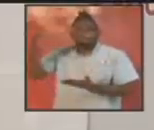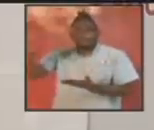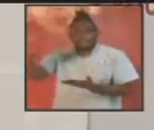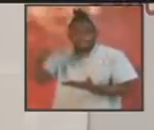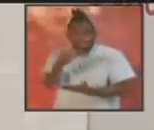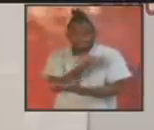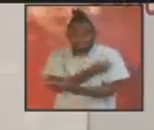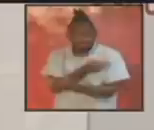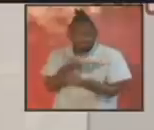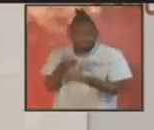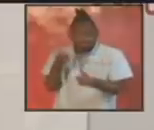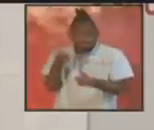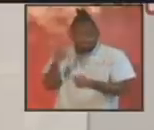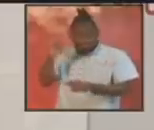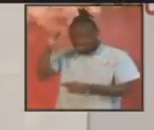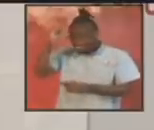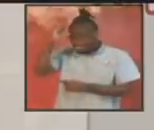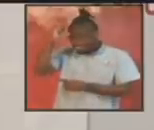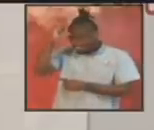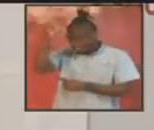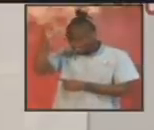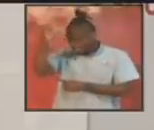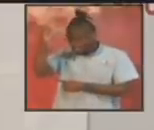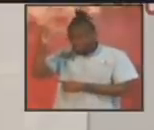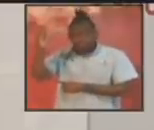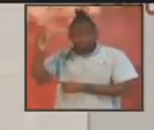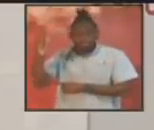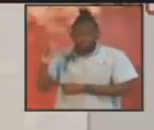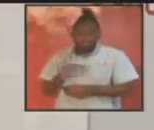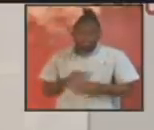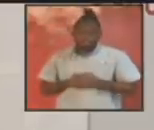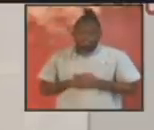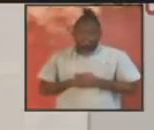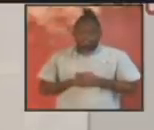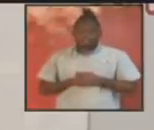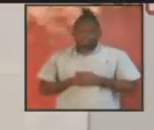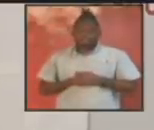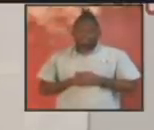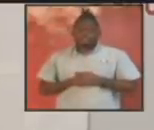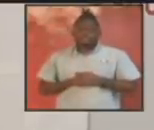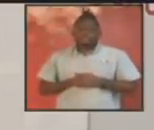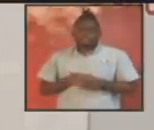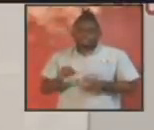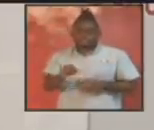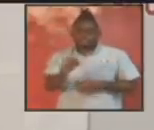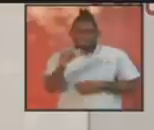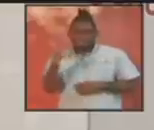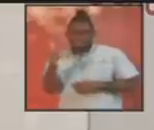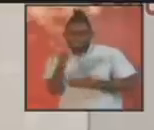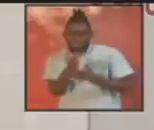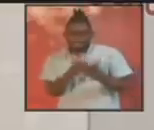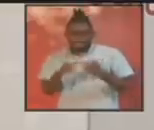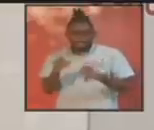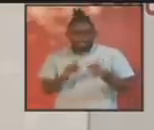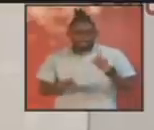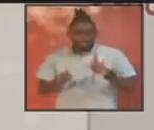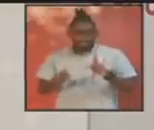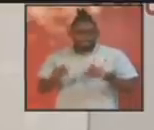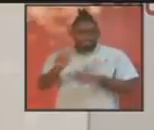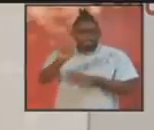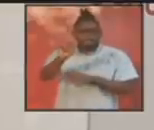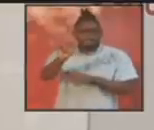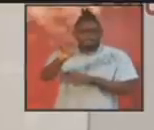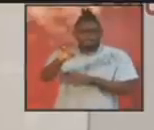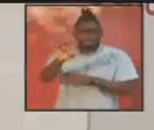been the subject of some attention by elements within the media. The facts of the matter are